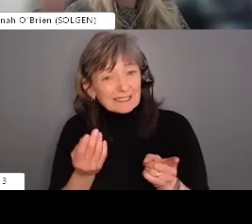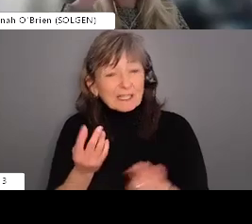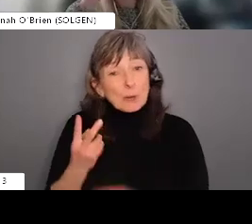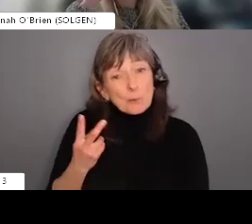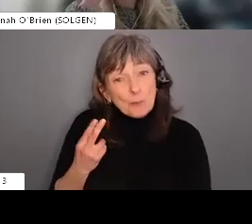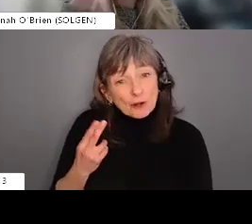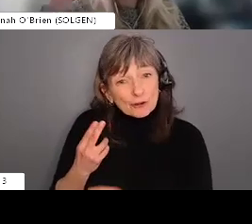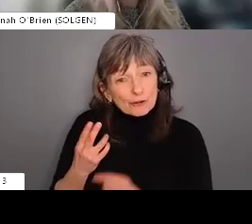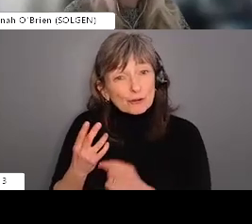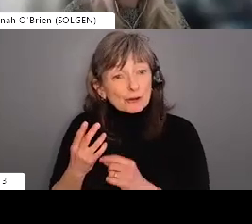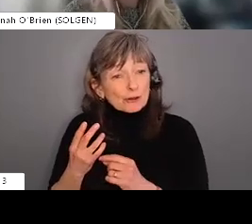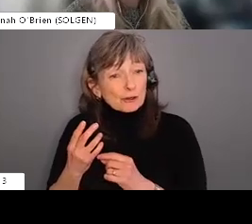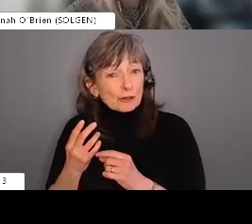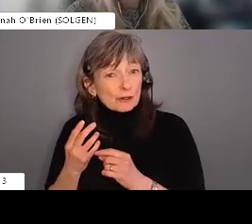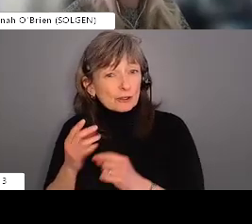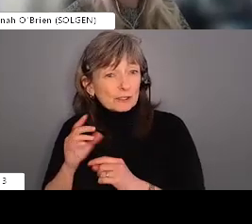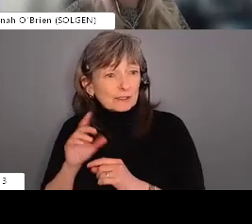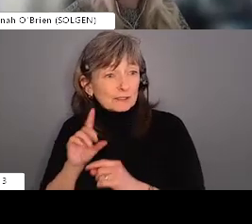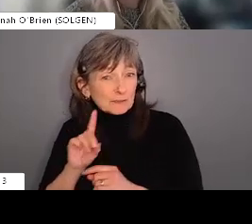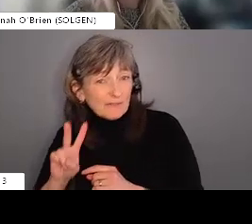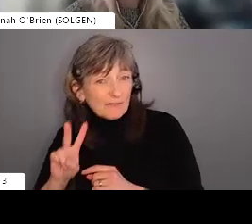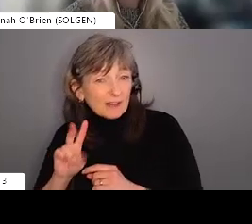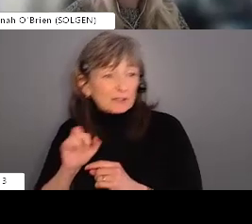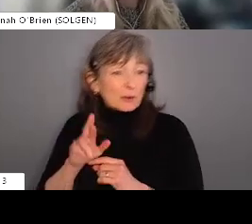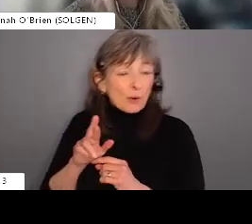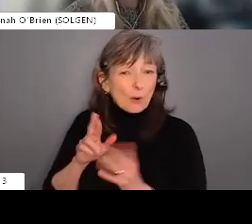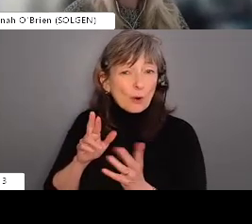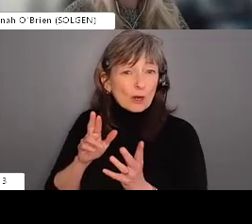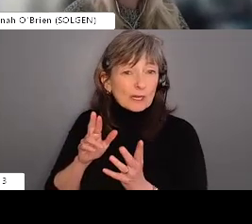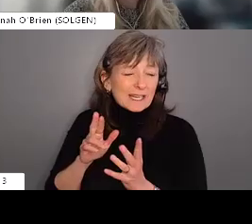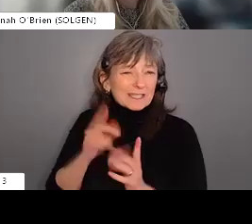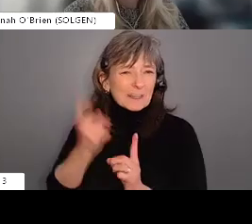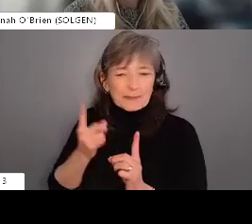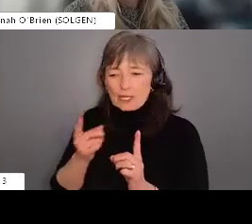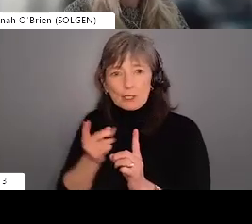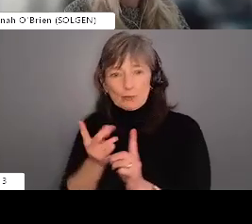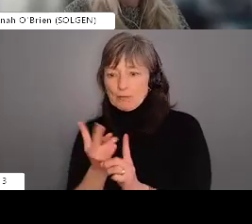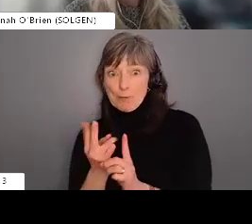at least somewhat of a factor in the death.